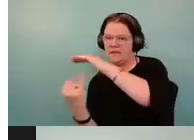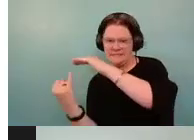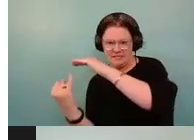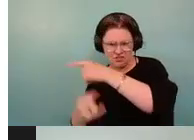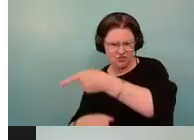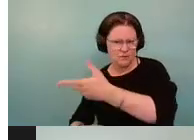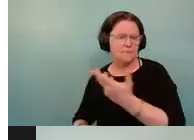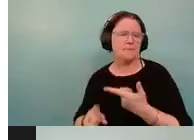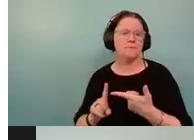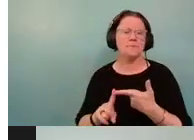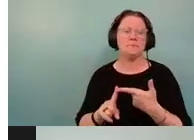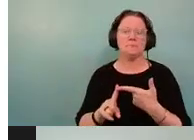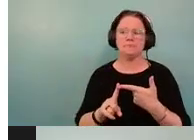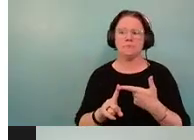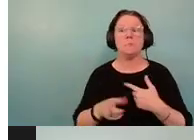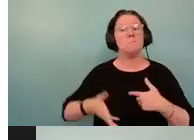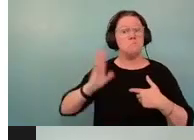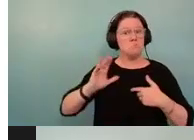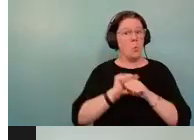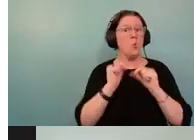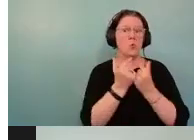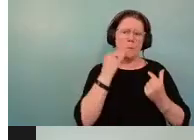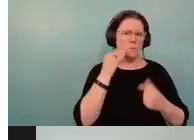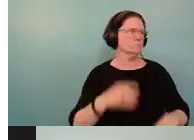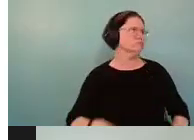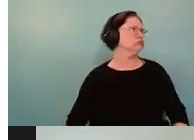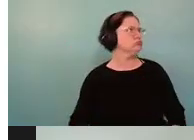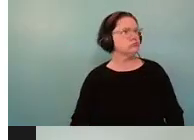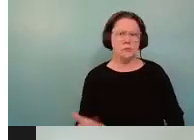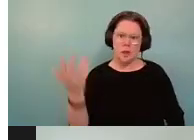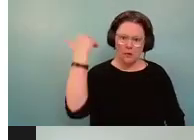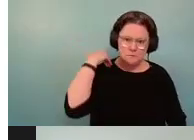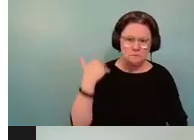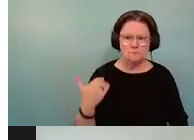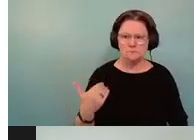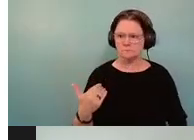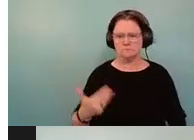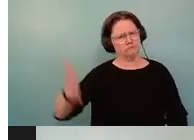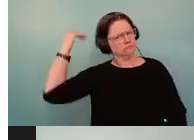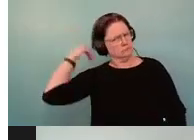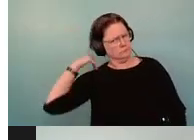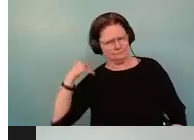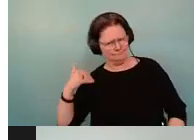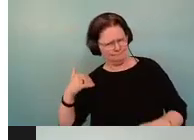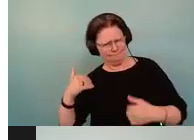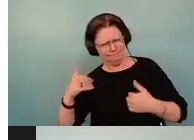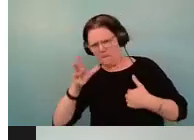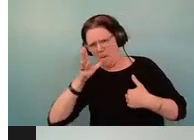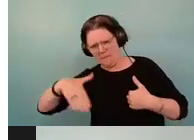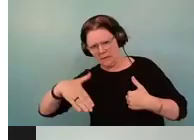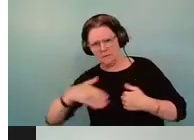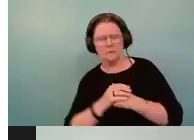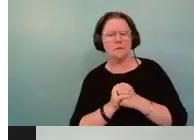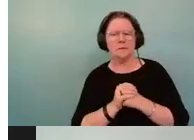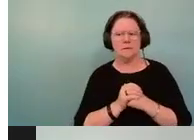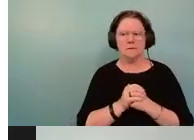them. I used to work at a group home, oh gosh, a very long time ago, before I had children. Um, BC and